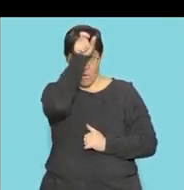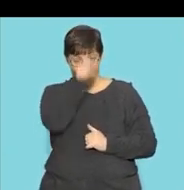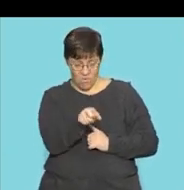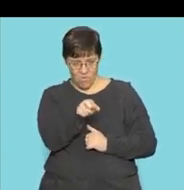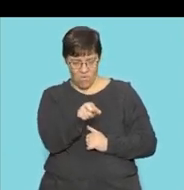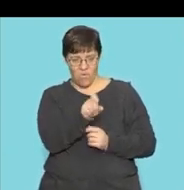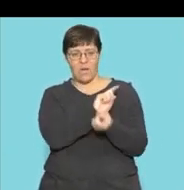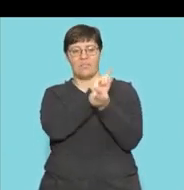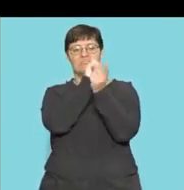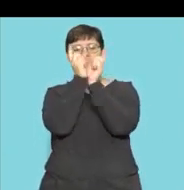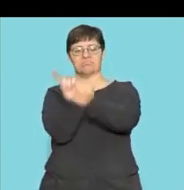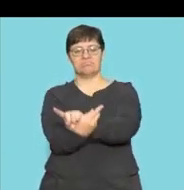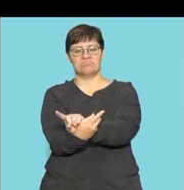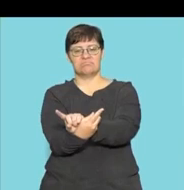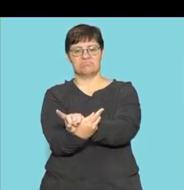has become